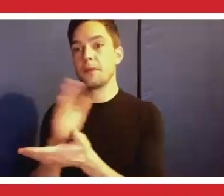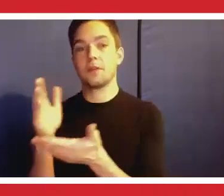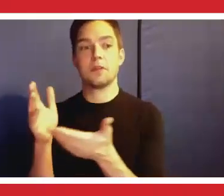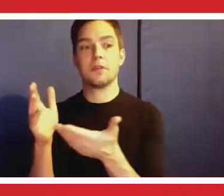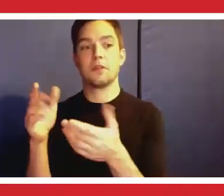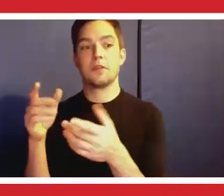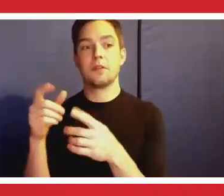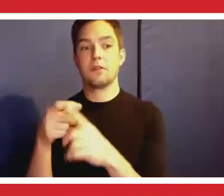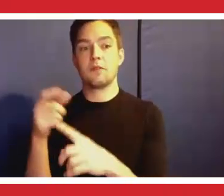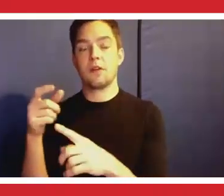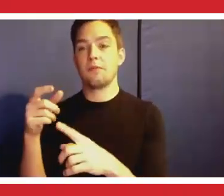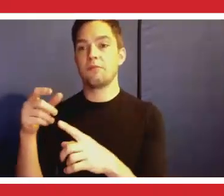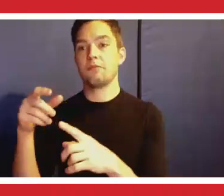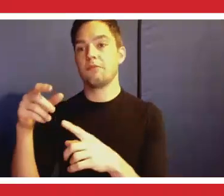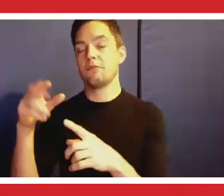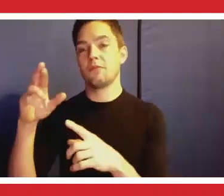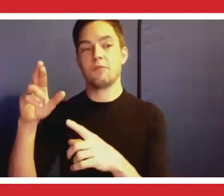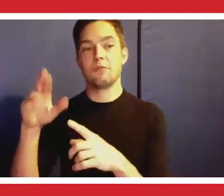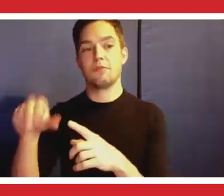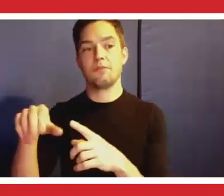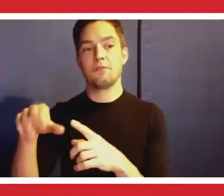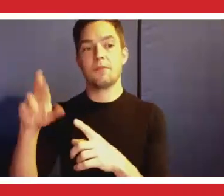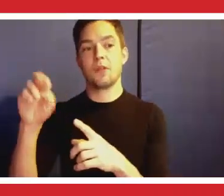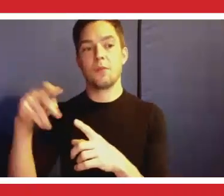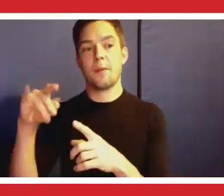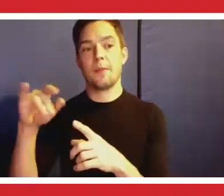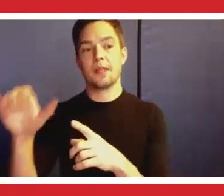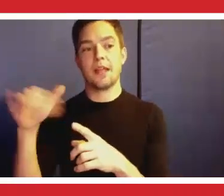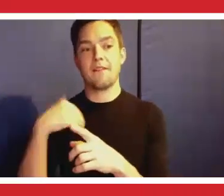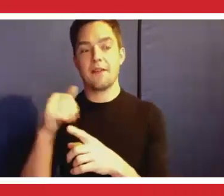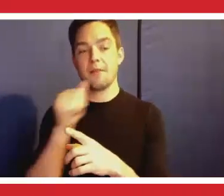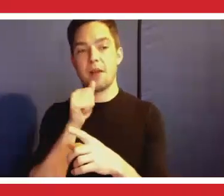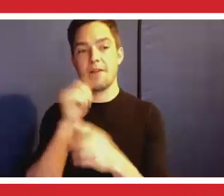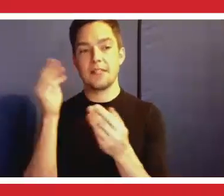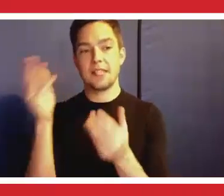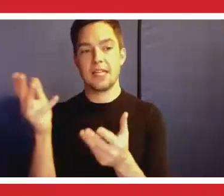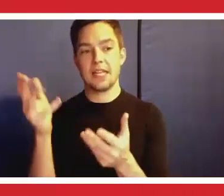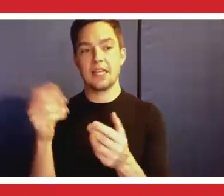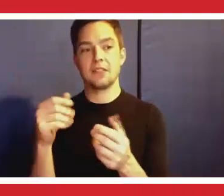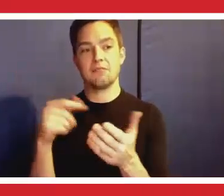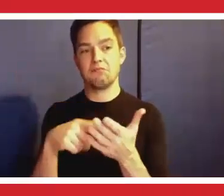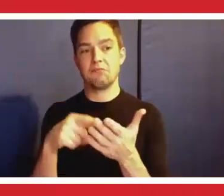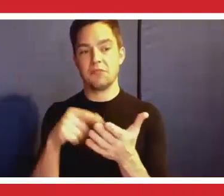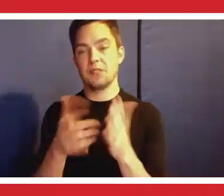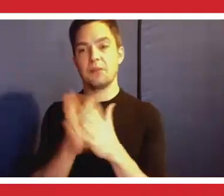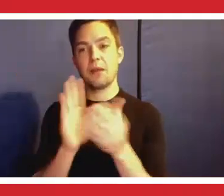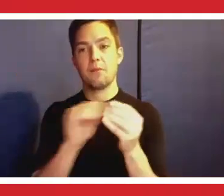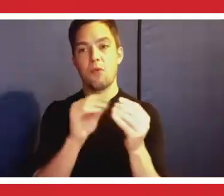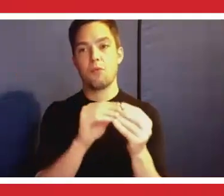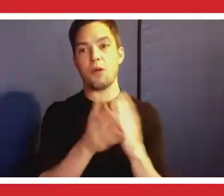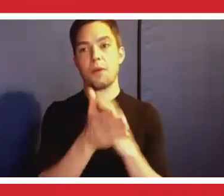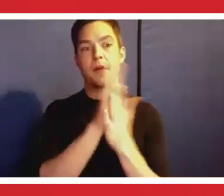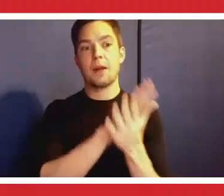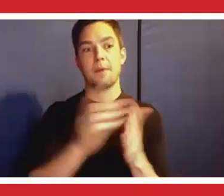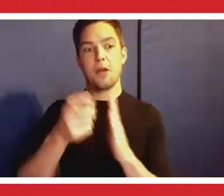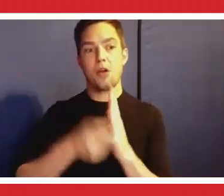but without the private data. So this is all being more and more automated. And ultimately, it should, of